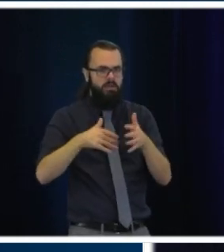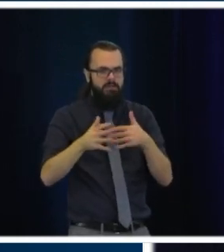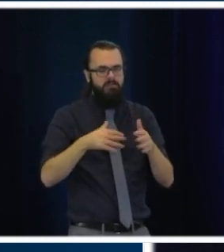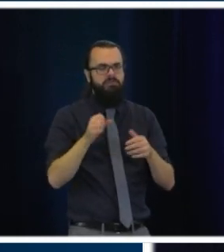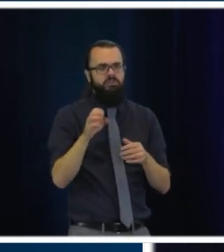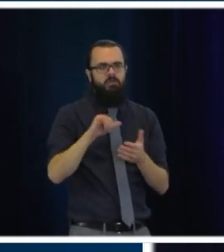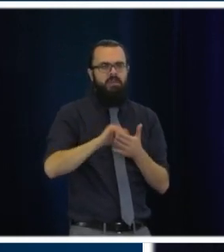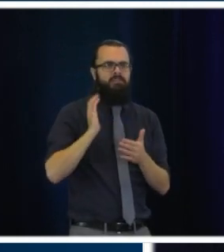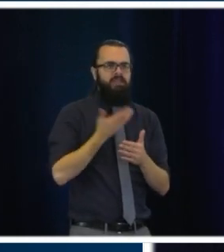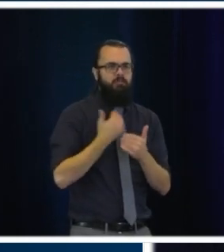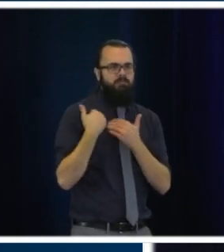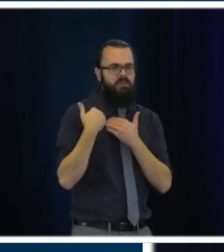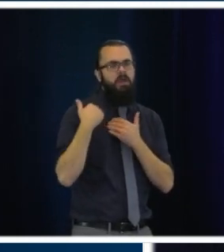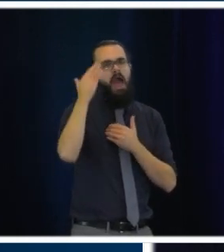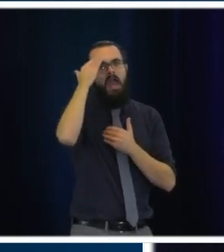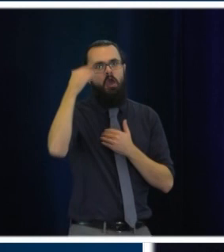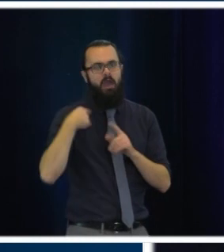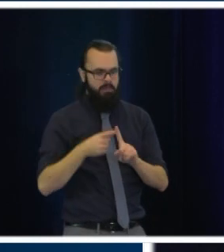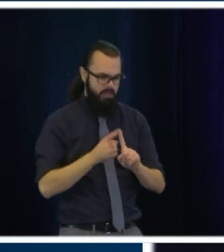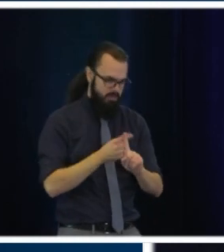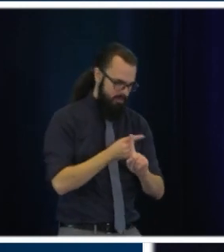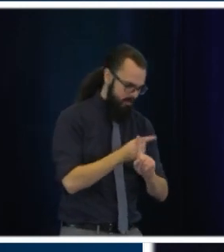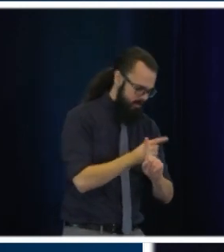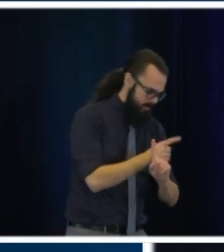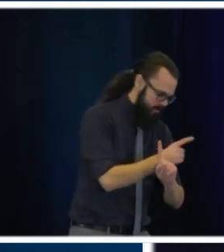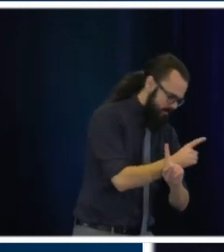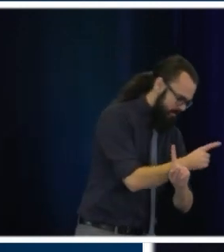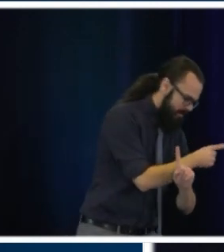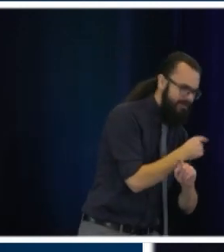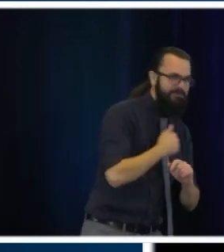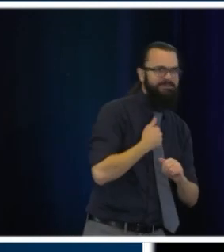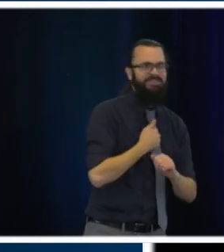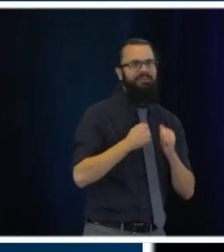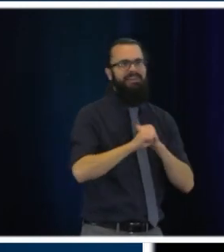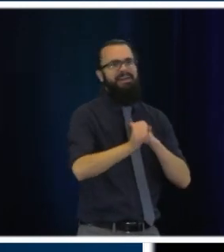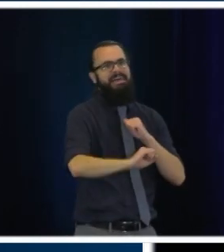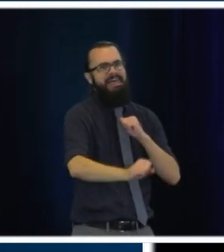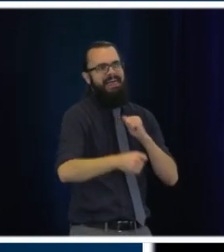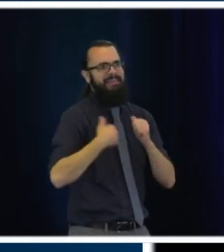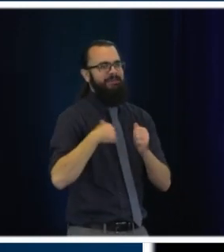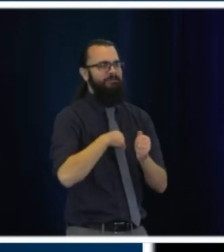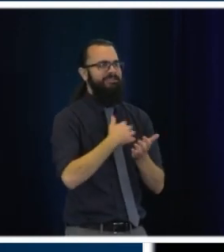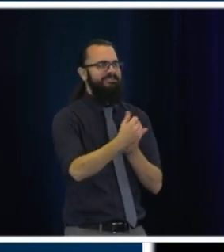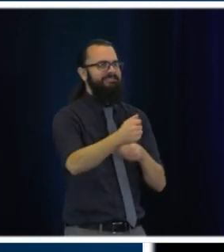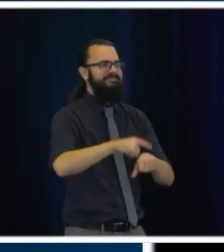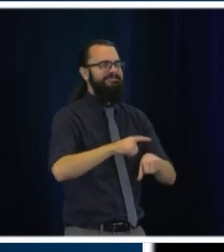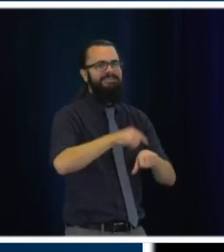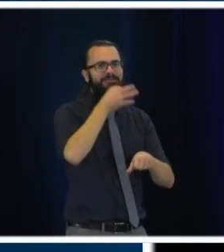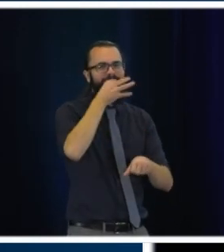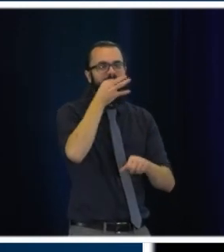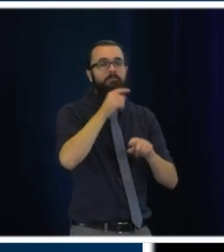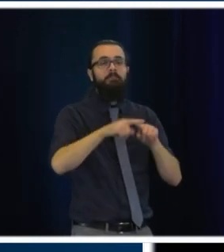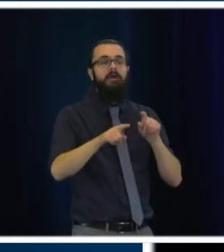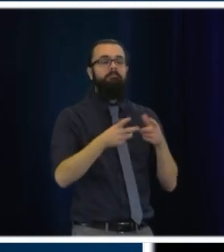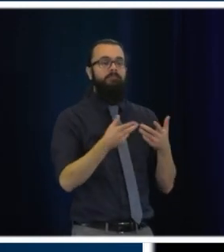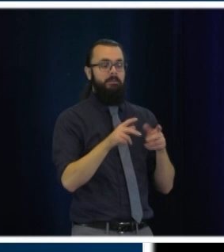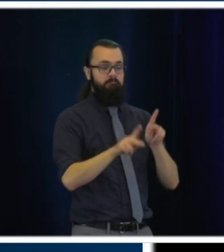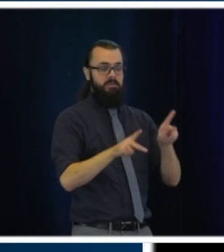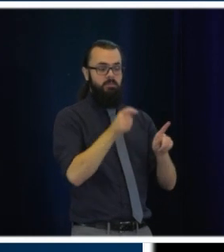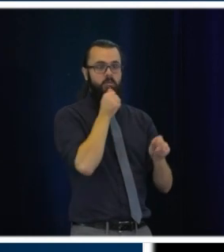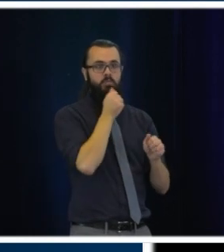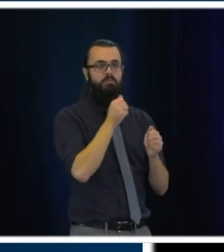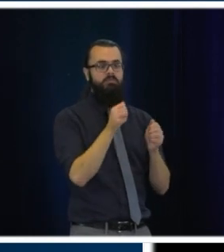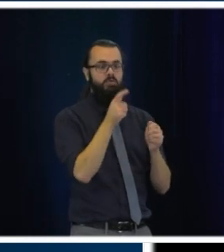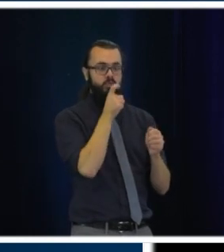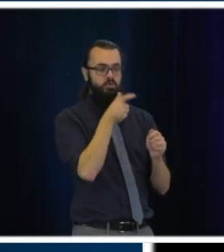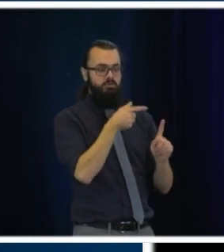of time. I'm getting on a tangent. So I told you about the different symptoms that individuals can have with lead poisoning. So here on this slide, you can